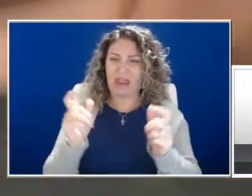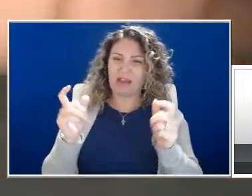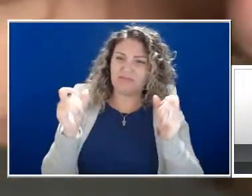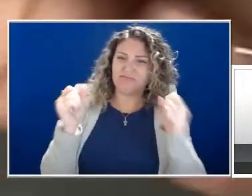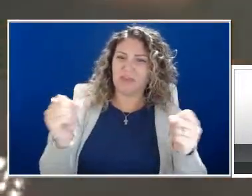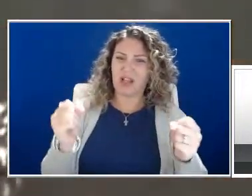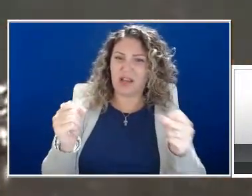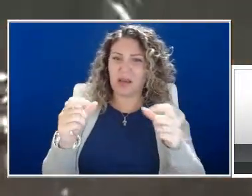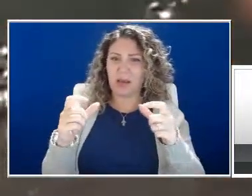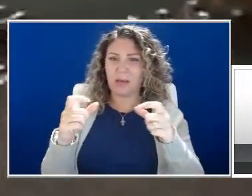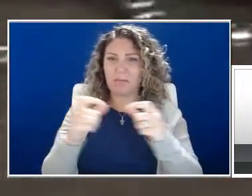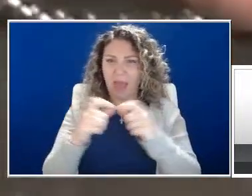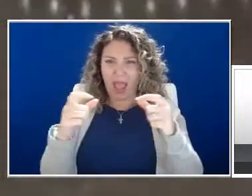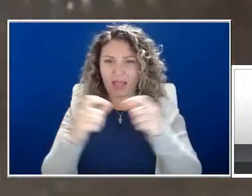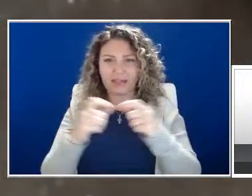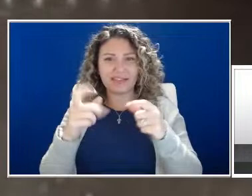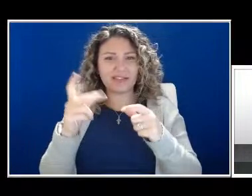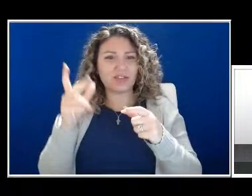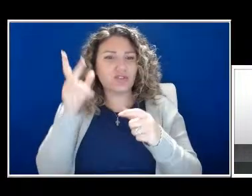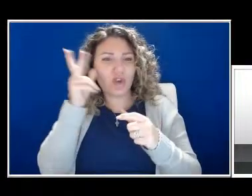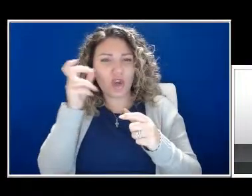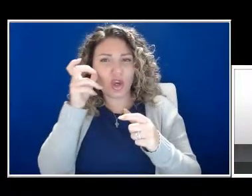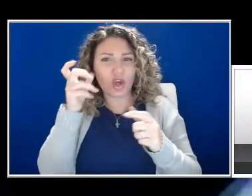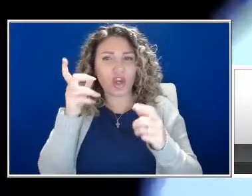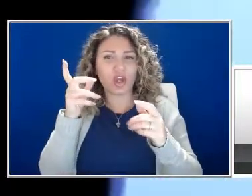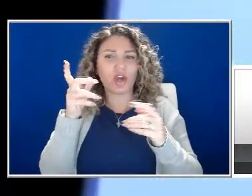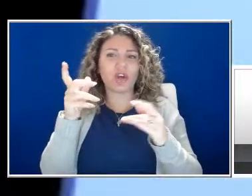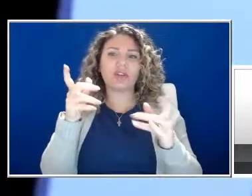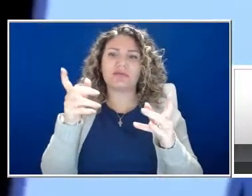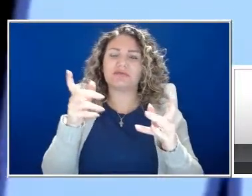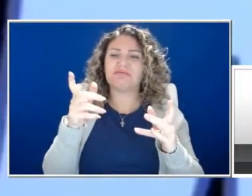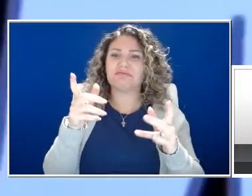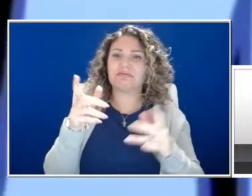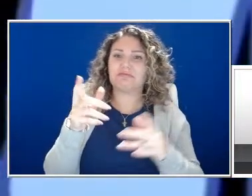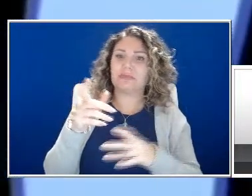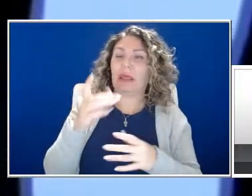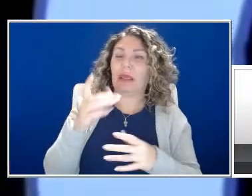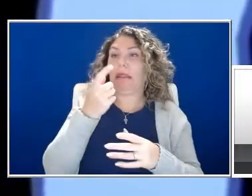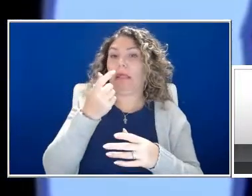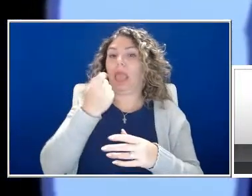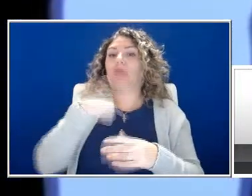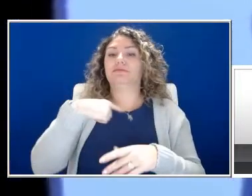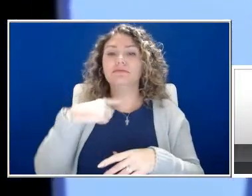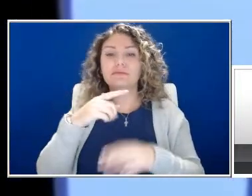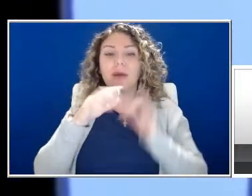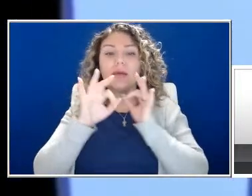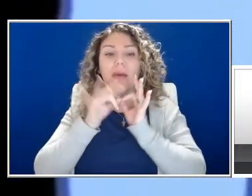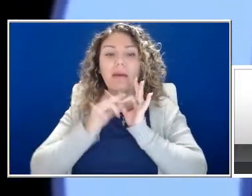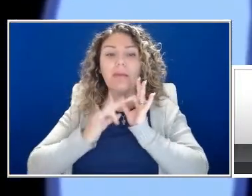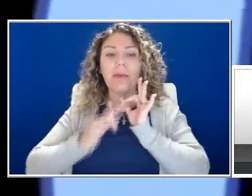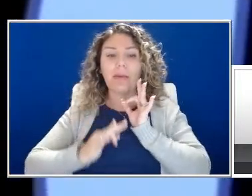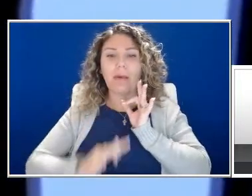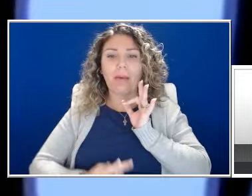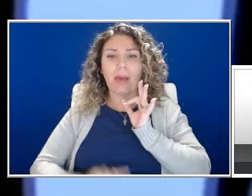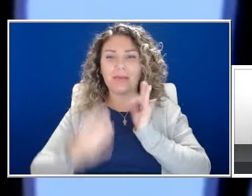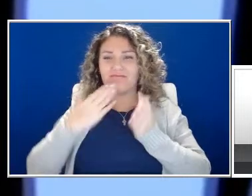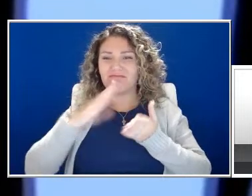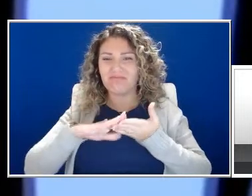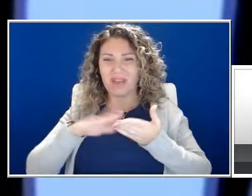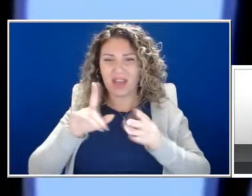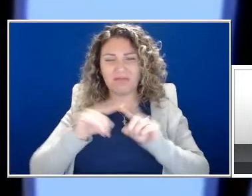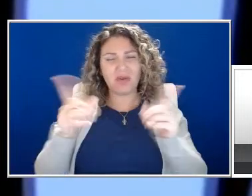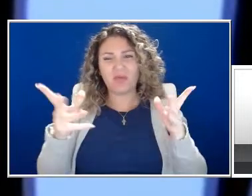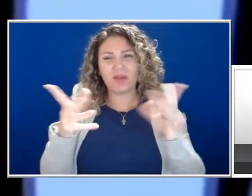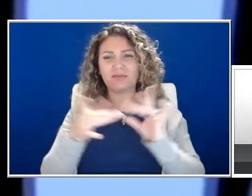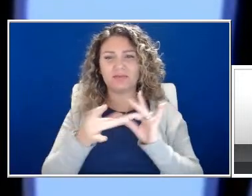over years. I'm not getting you to, I don't want you to tell me that eating magnets is bad. I think we know that. But just what message do you have